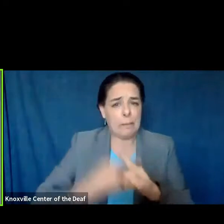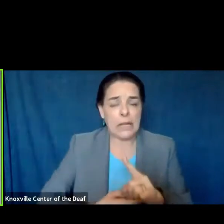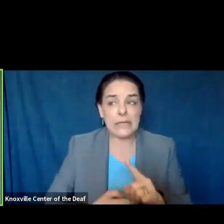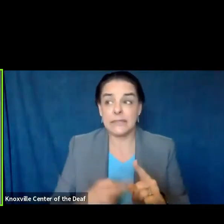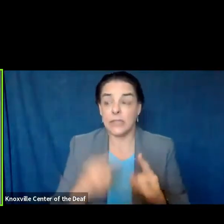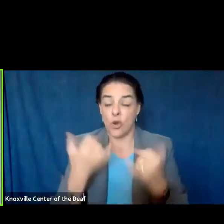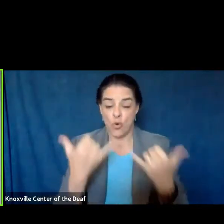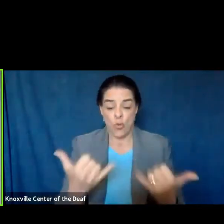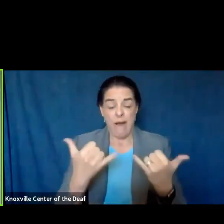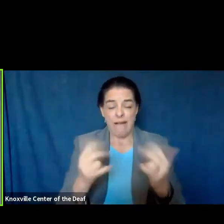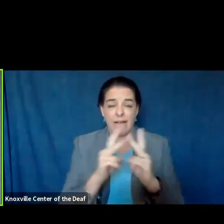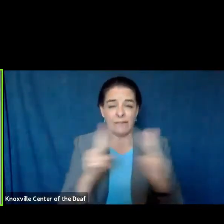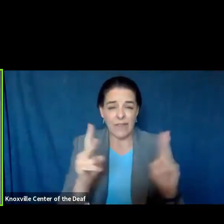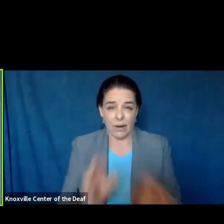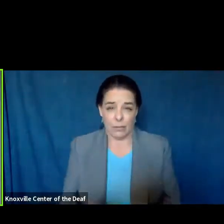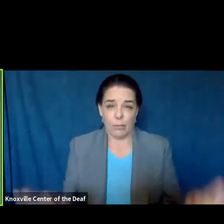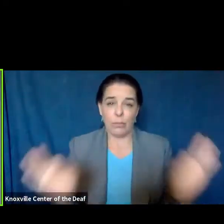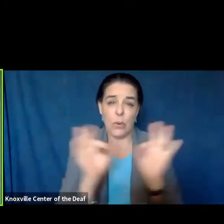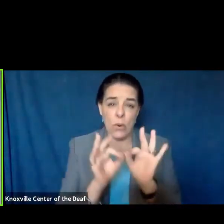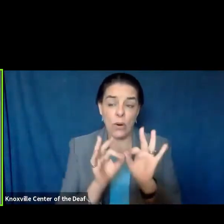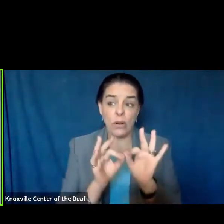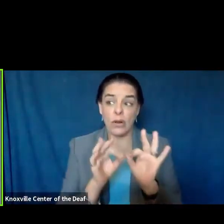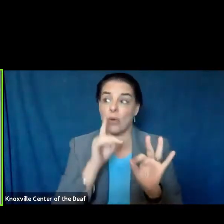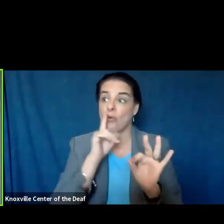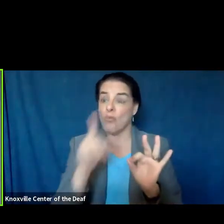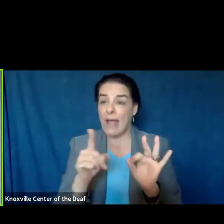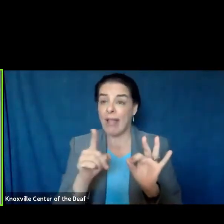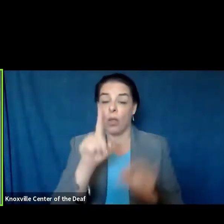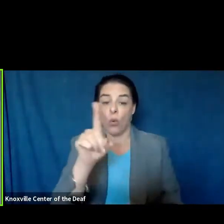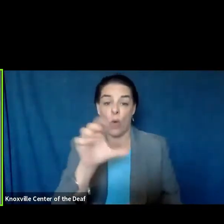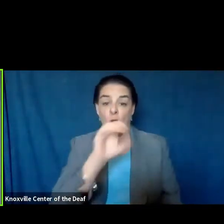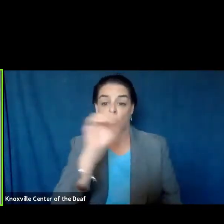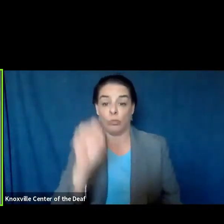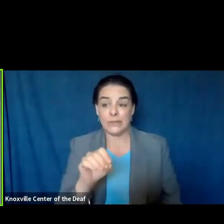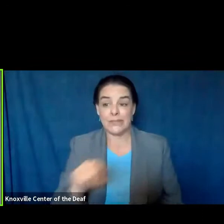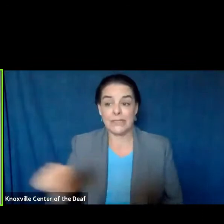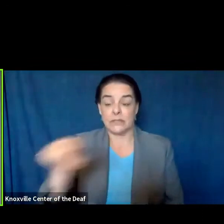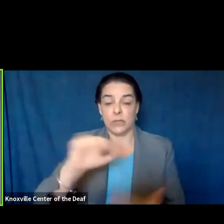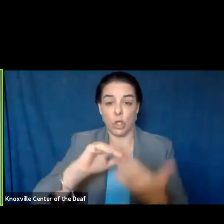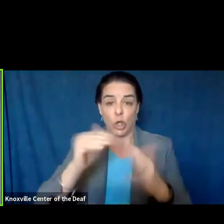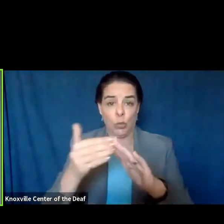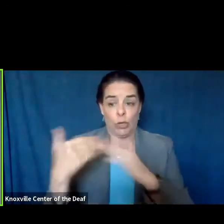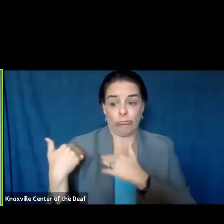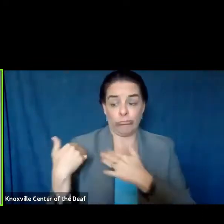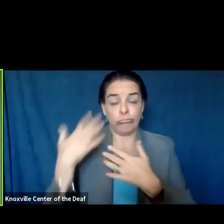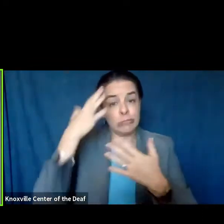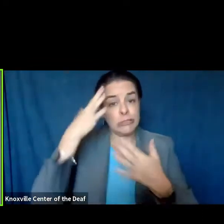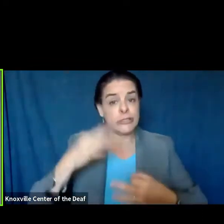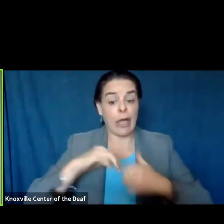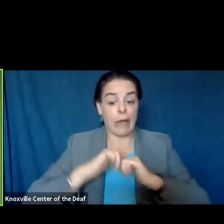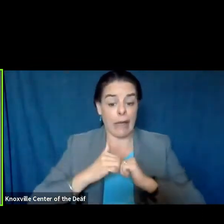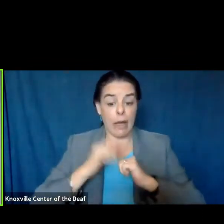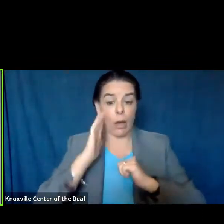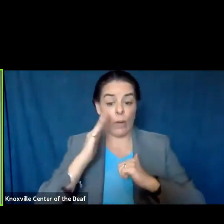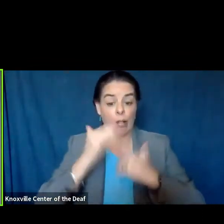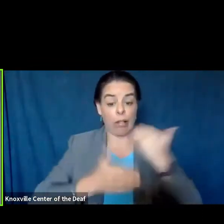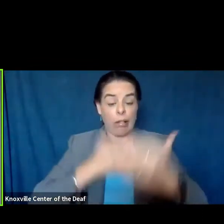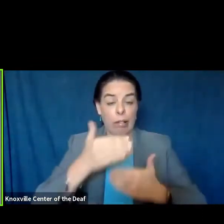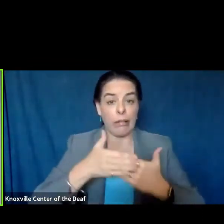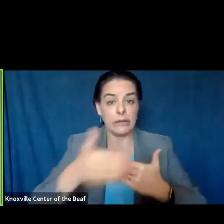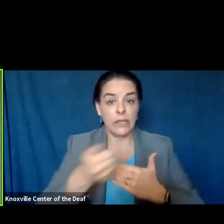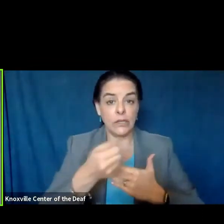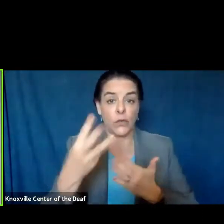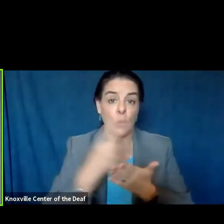really 100% in the community's hands to make decisions about how they're going to move forward over the next few weeks and